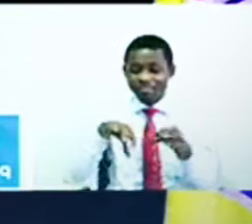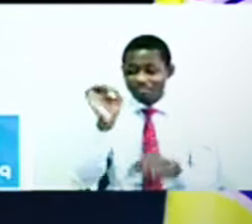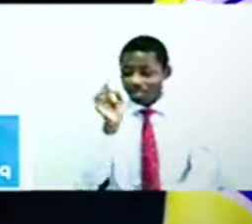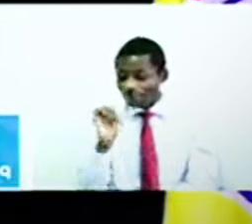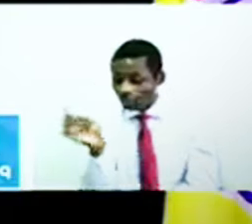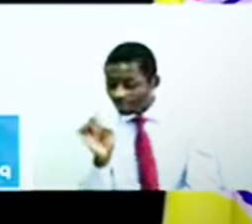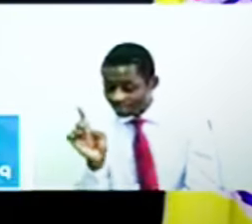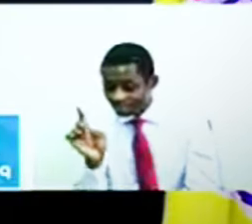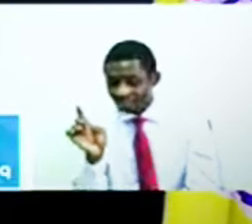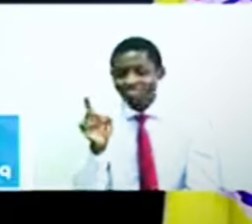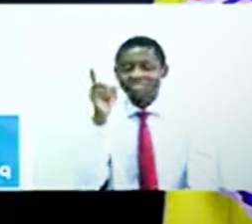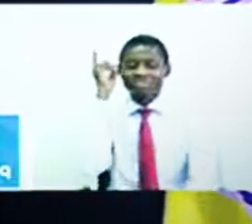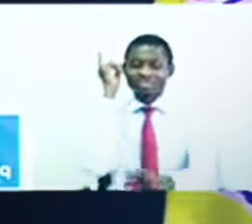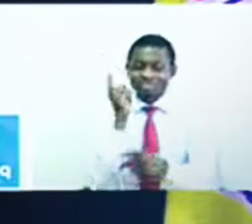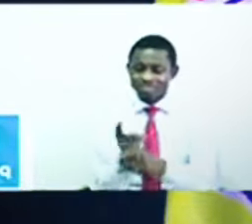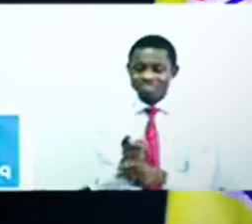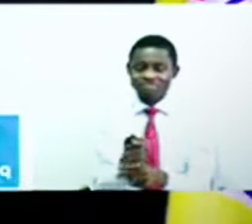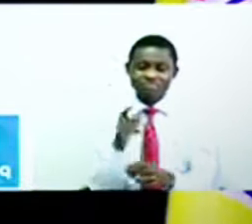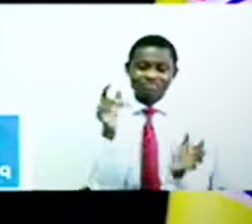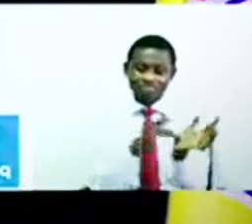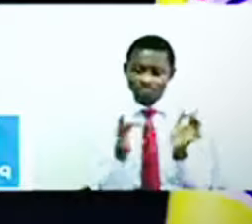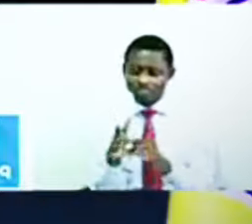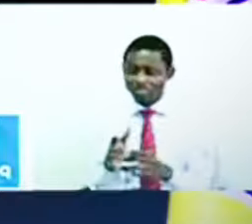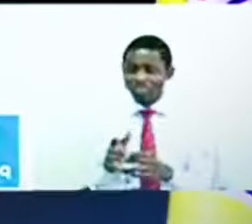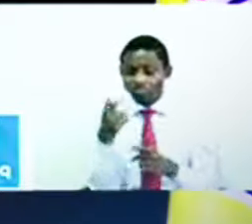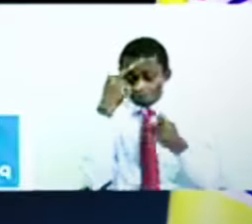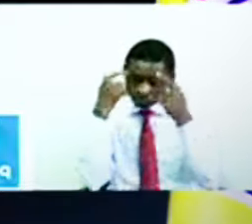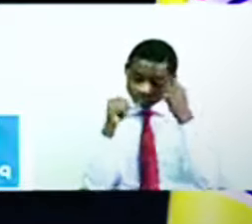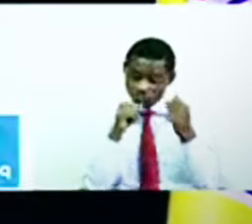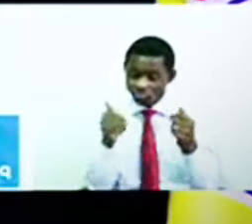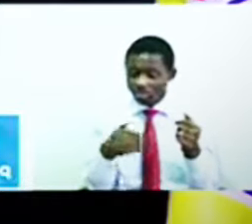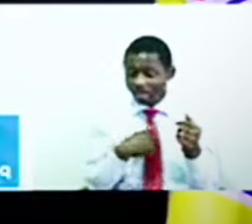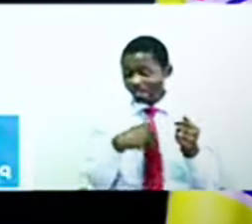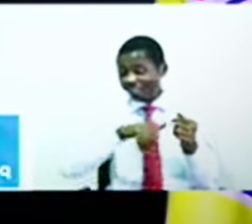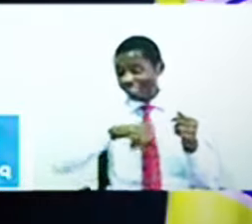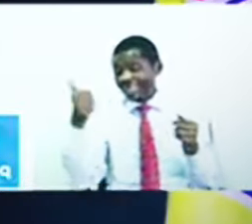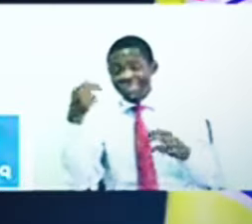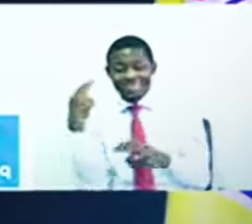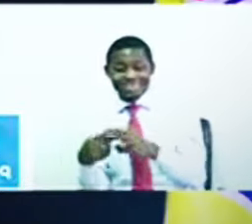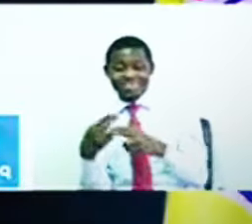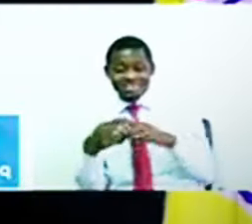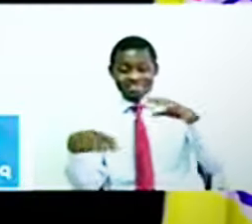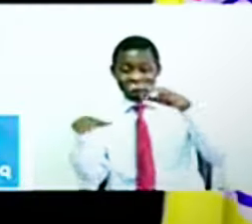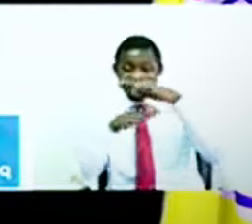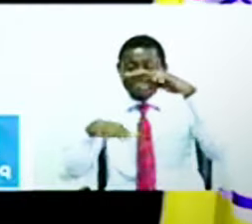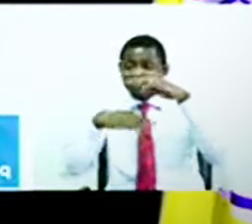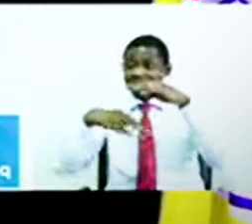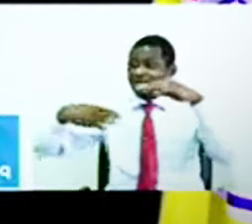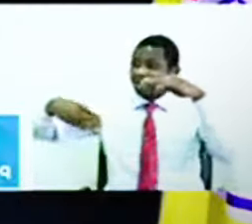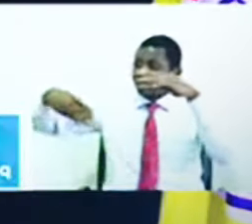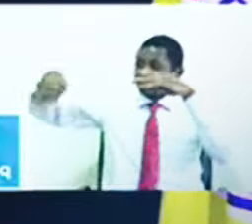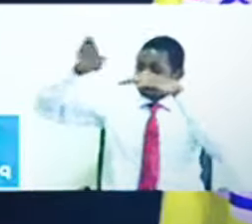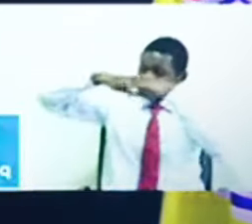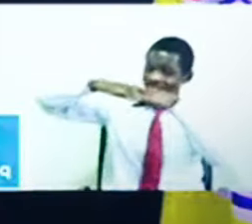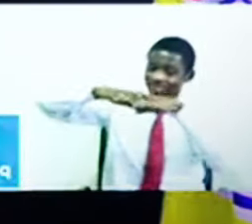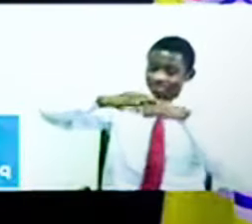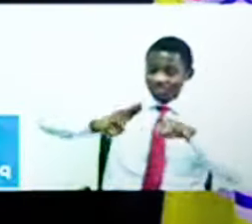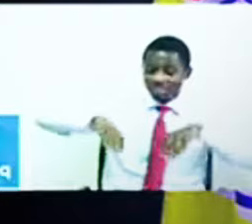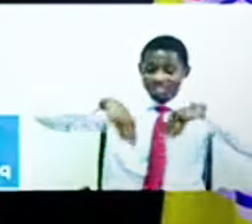else. For there is no other name under heaven given to